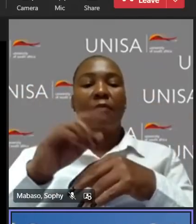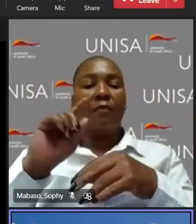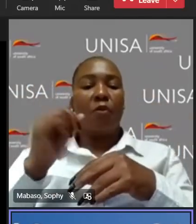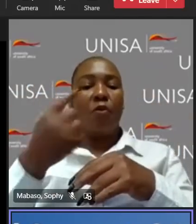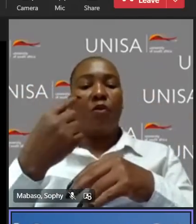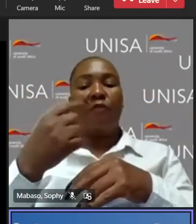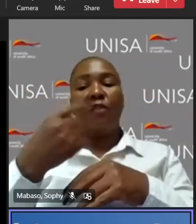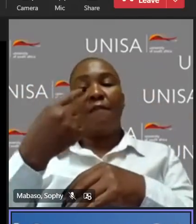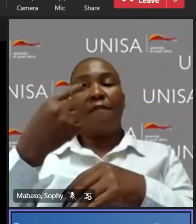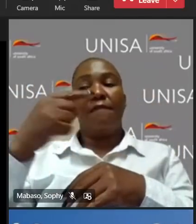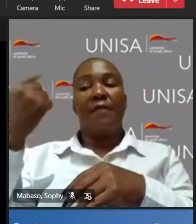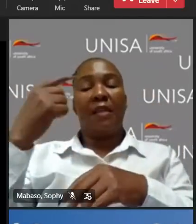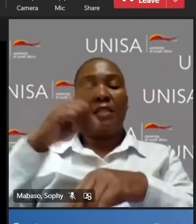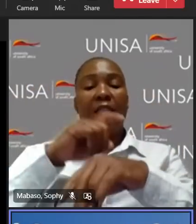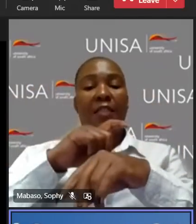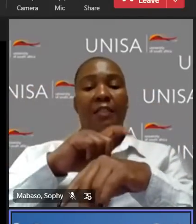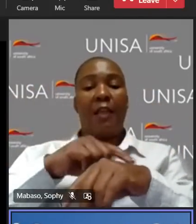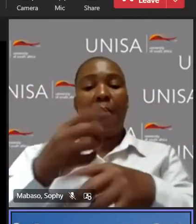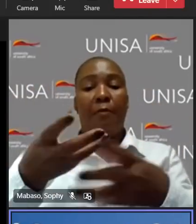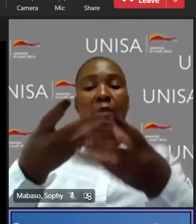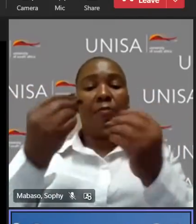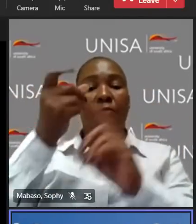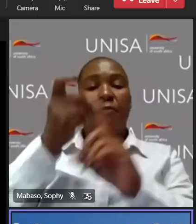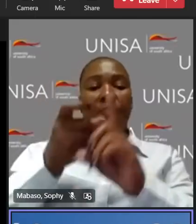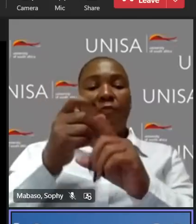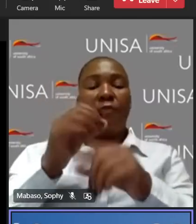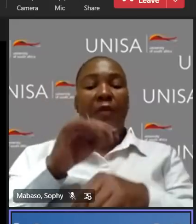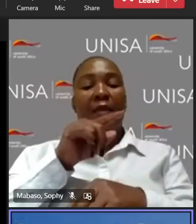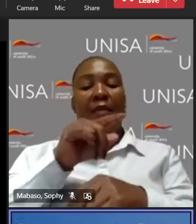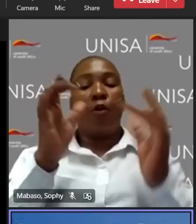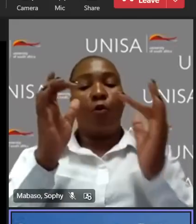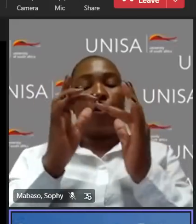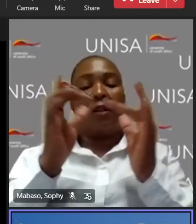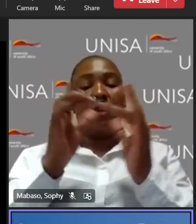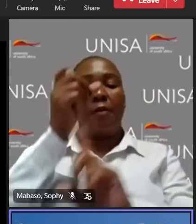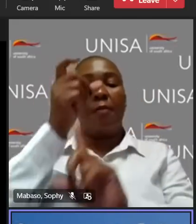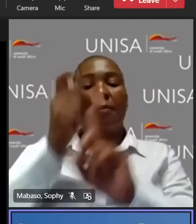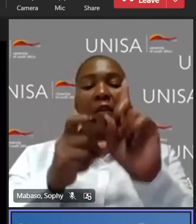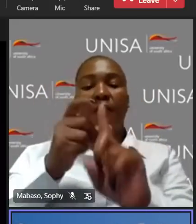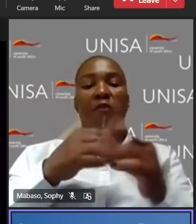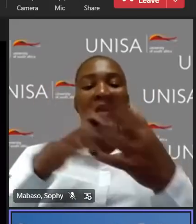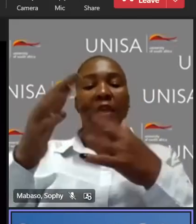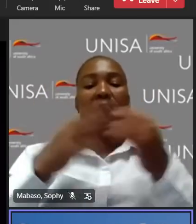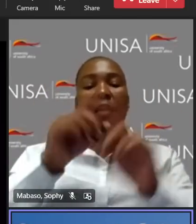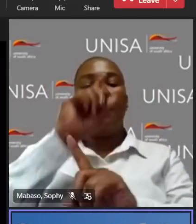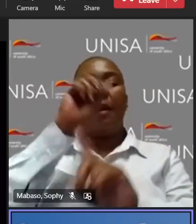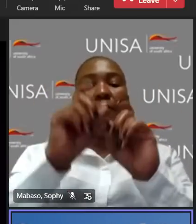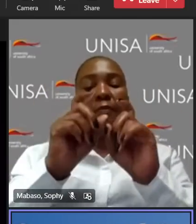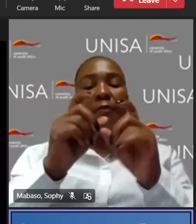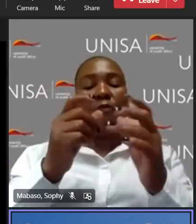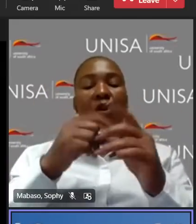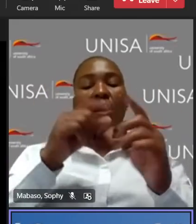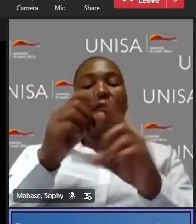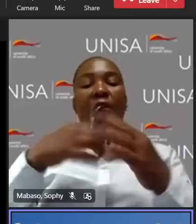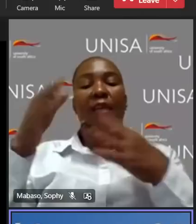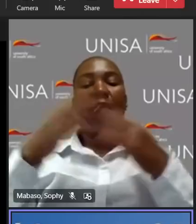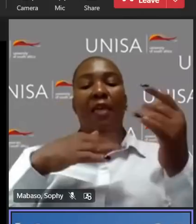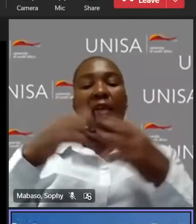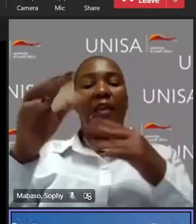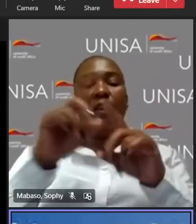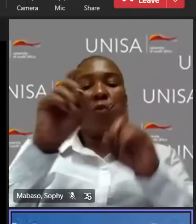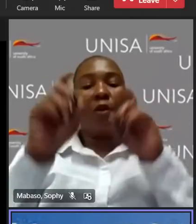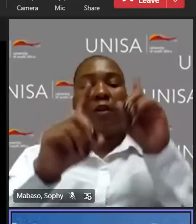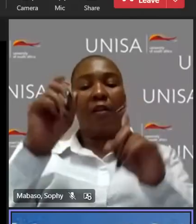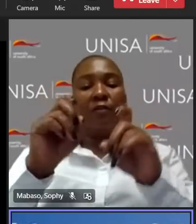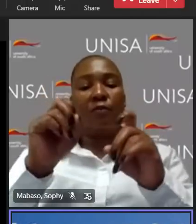first-time recipients. The contact person for any applications or inquiries,